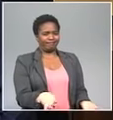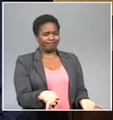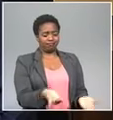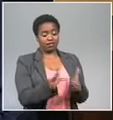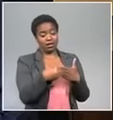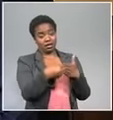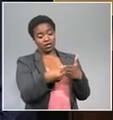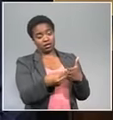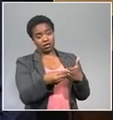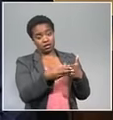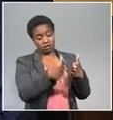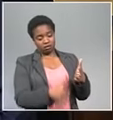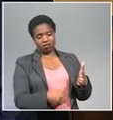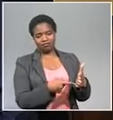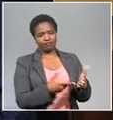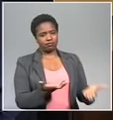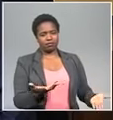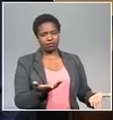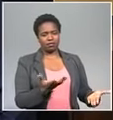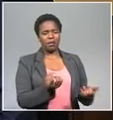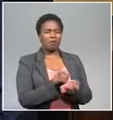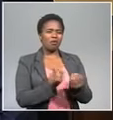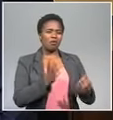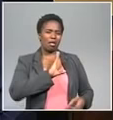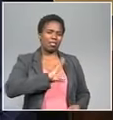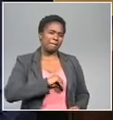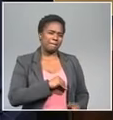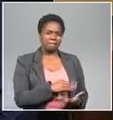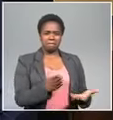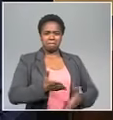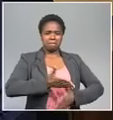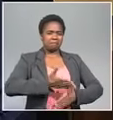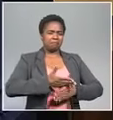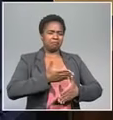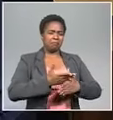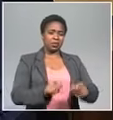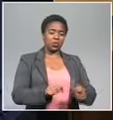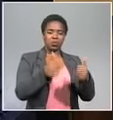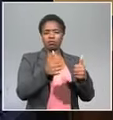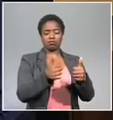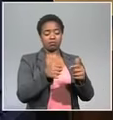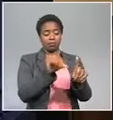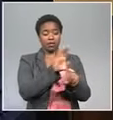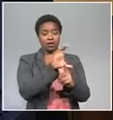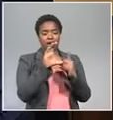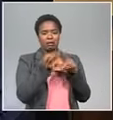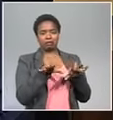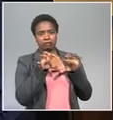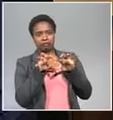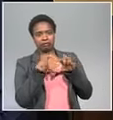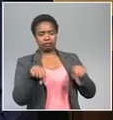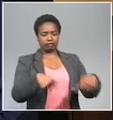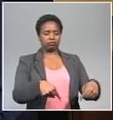leadership. Many of them have a broken spirit. We have unfortunately created a culture of fear and